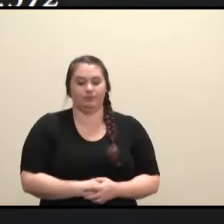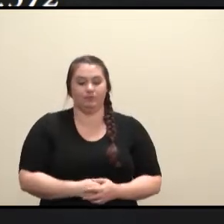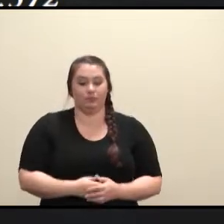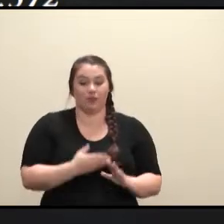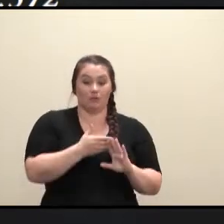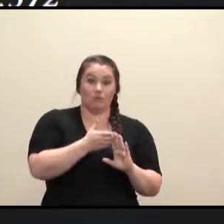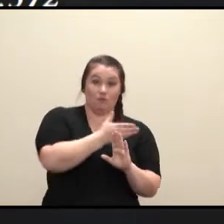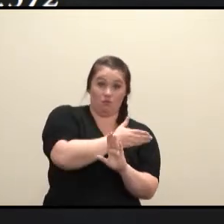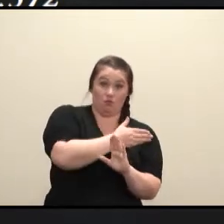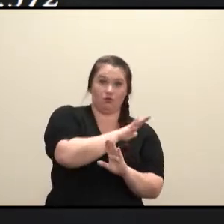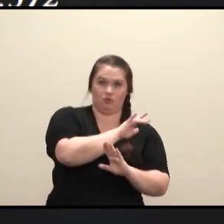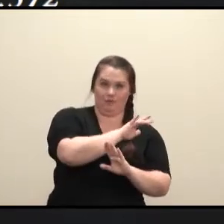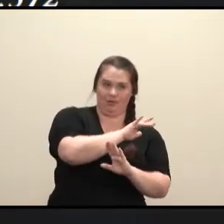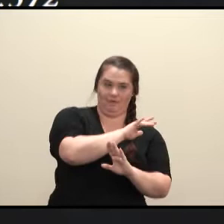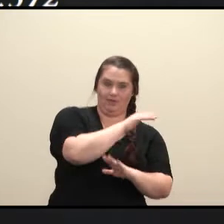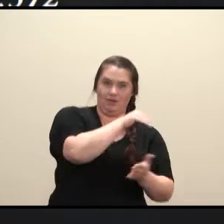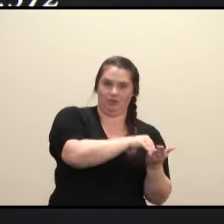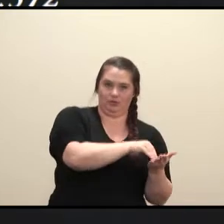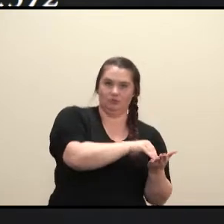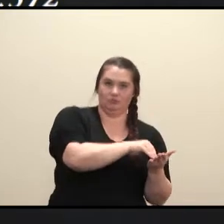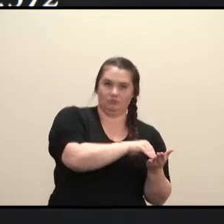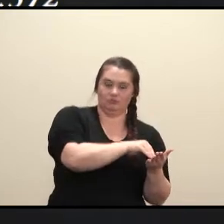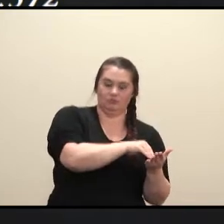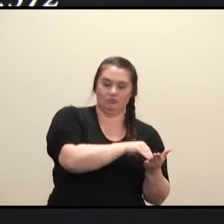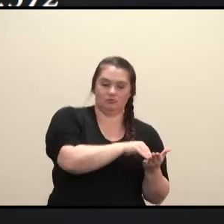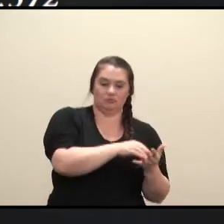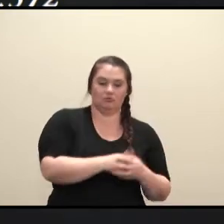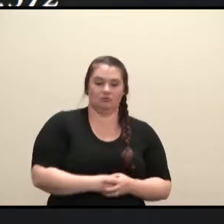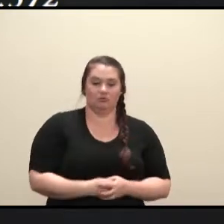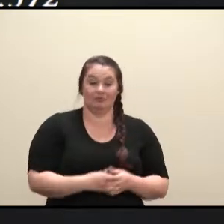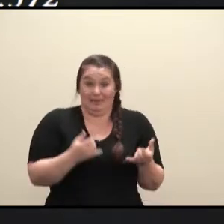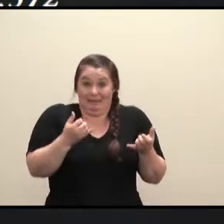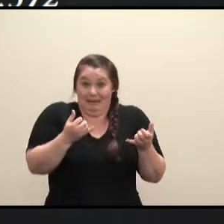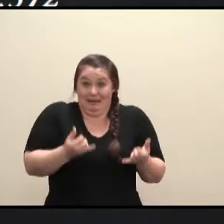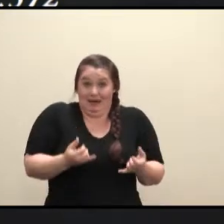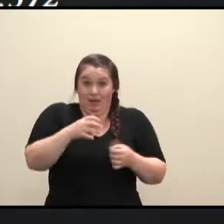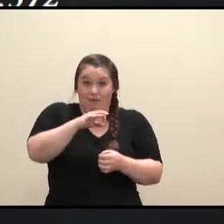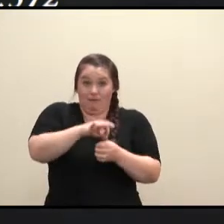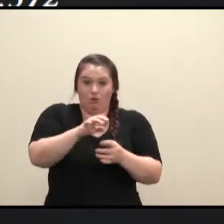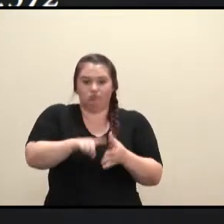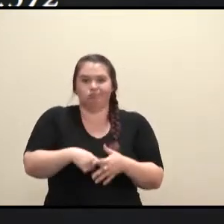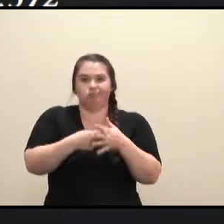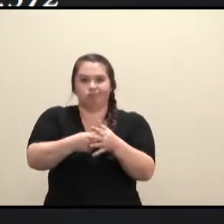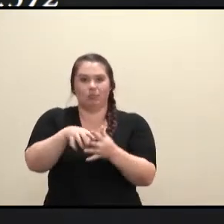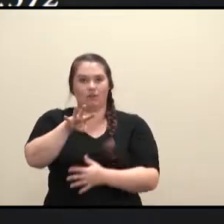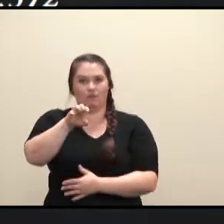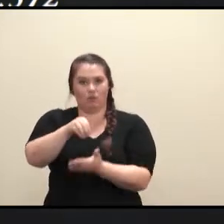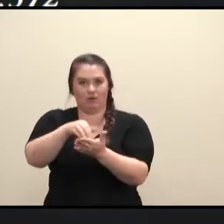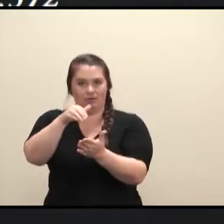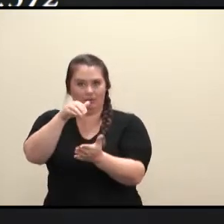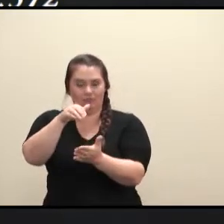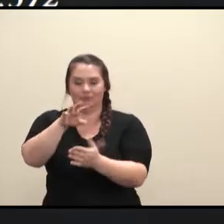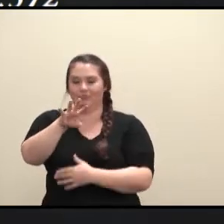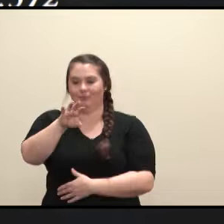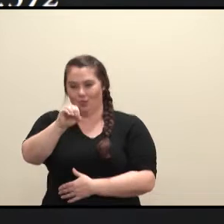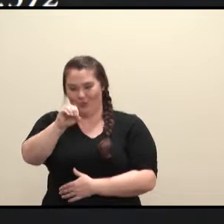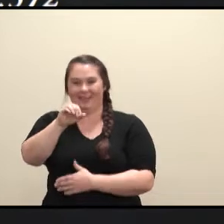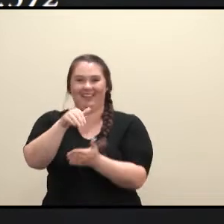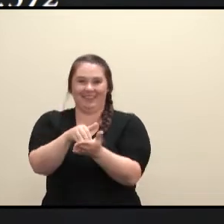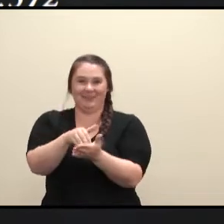homestead exemption was $25,000, and under this current scenario, that